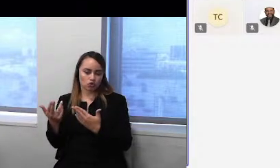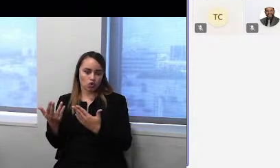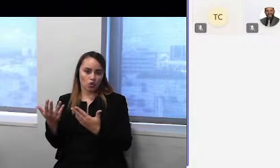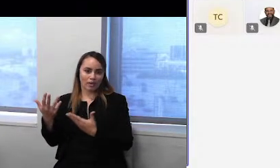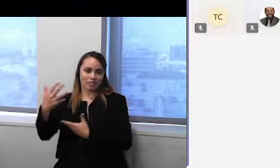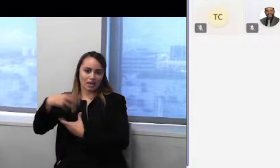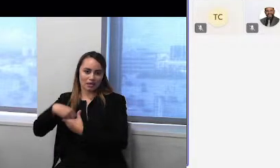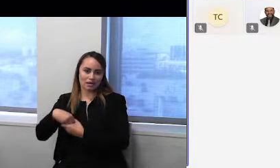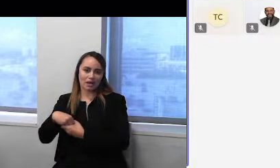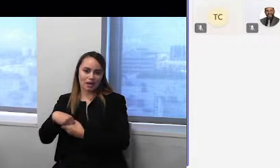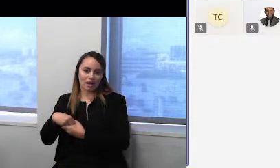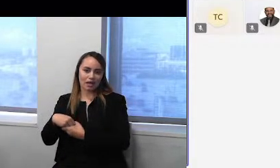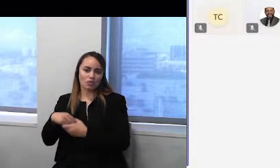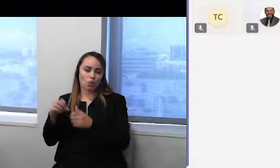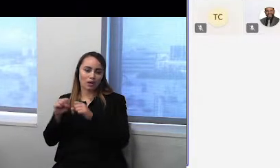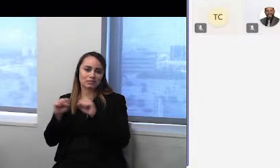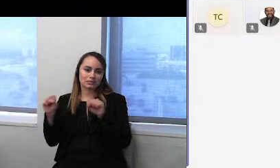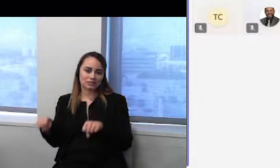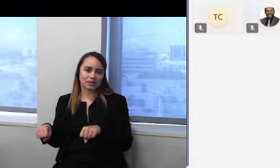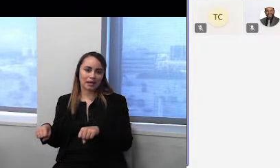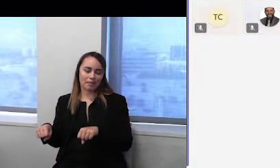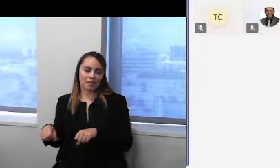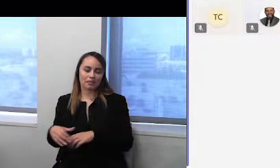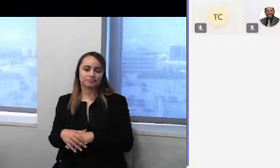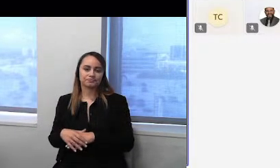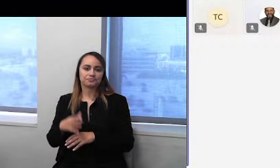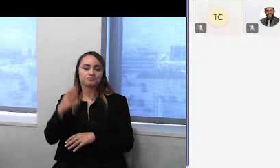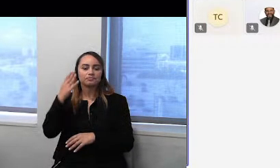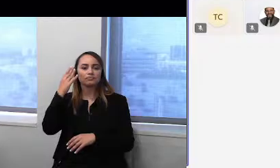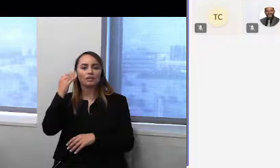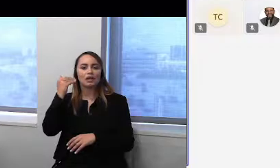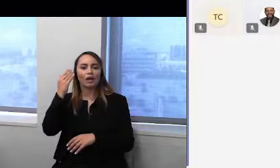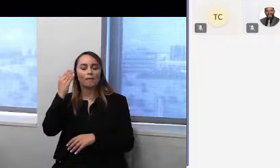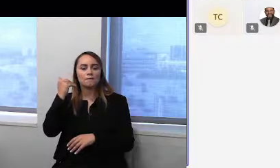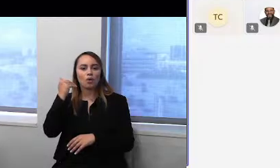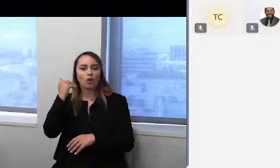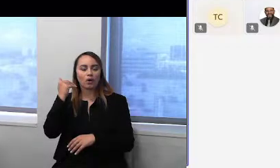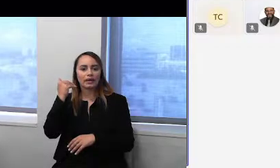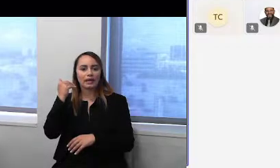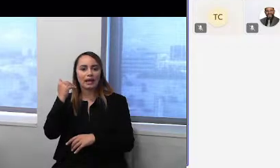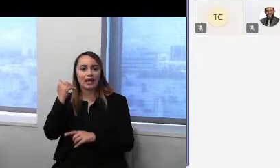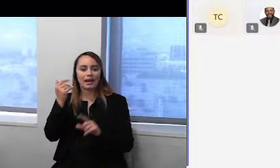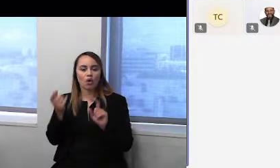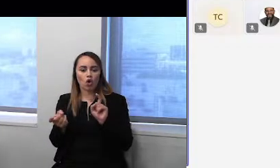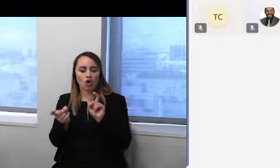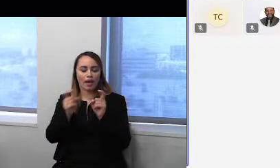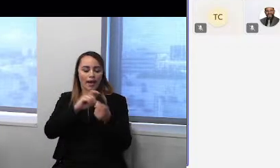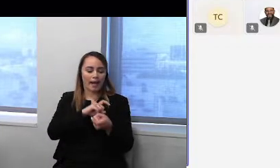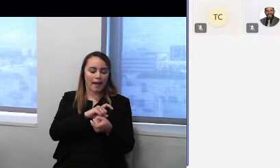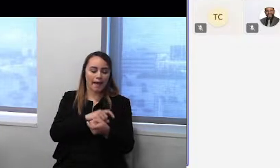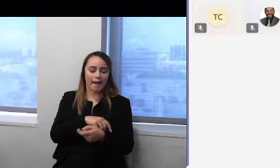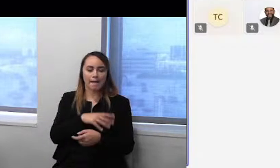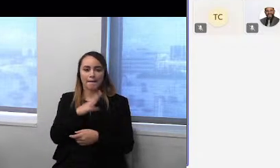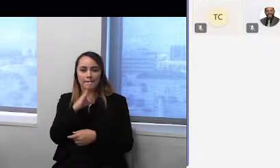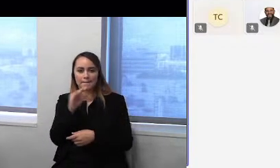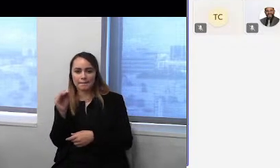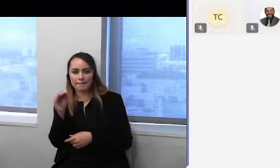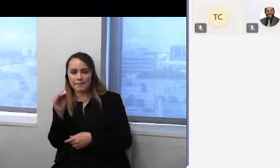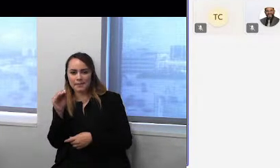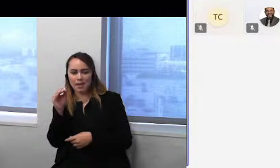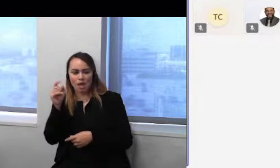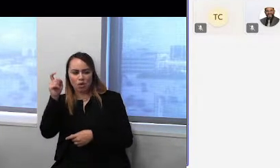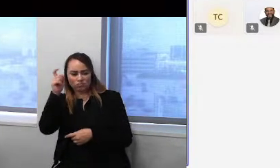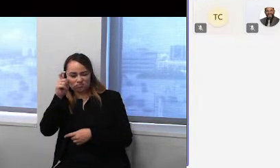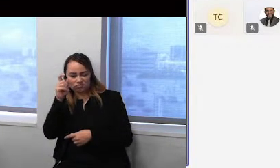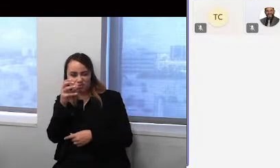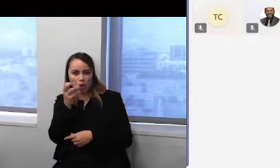system, because changes the entire makeup, the potential milestones associated with it, and then decisions and assumptions, and